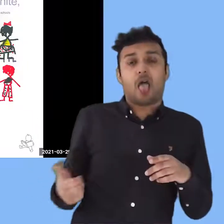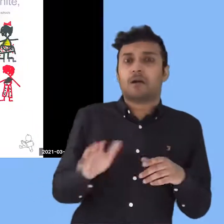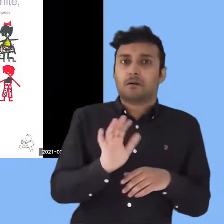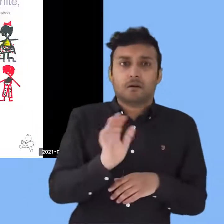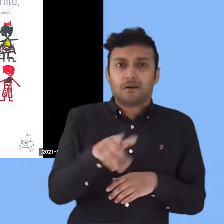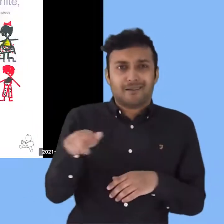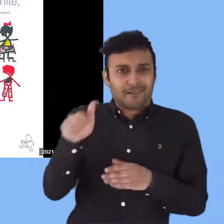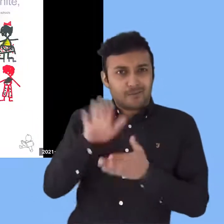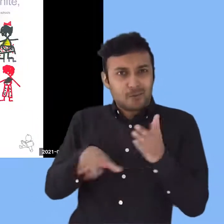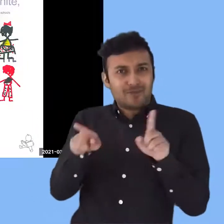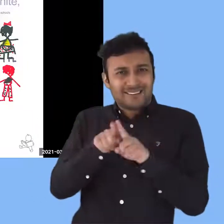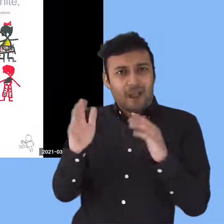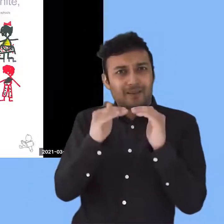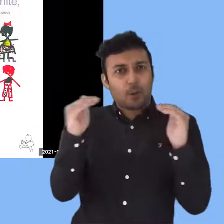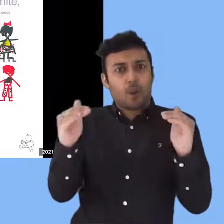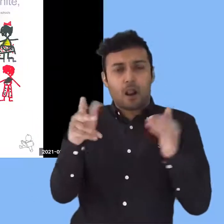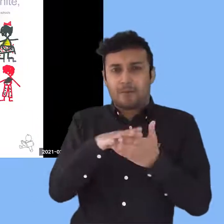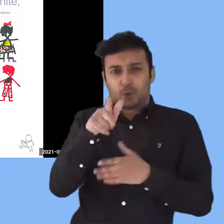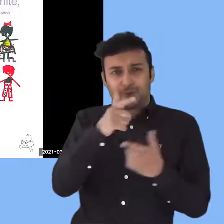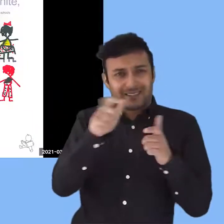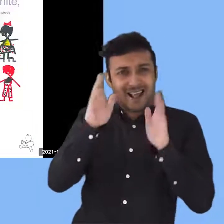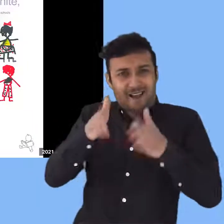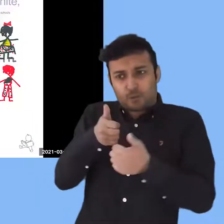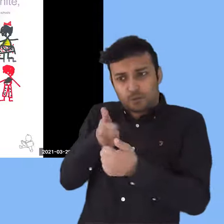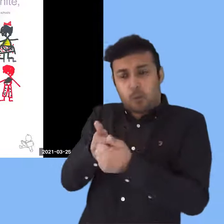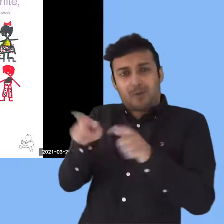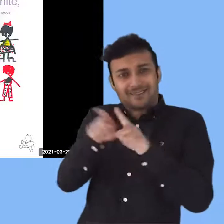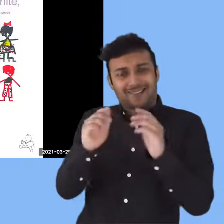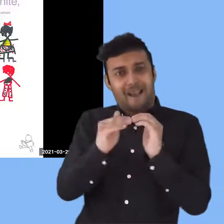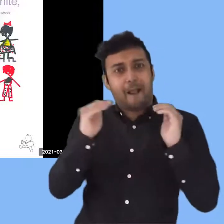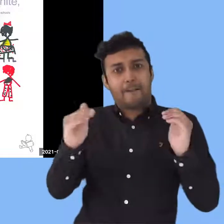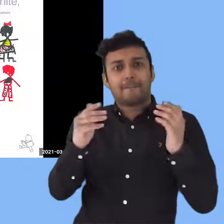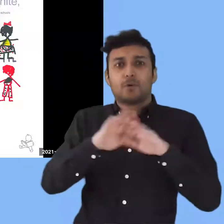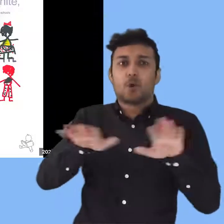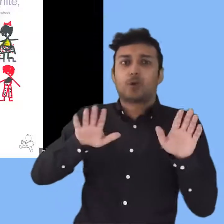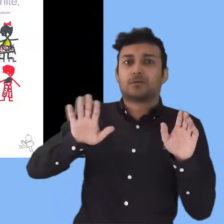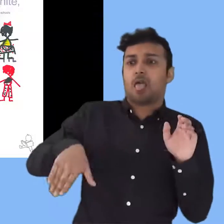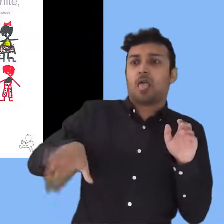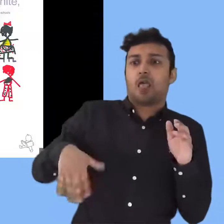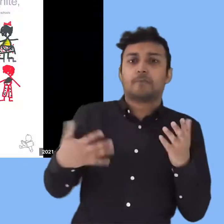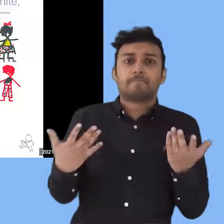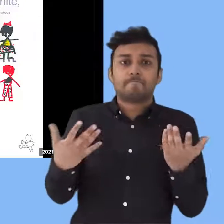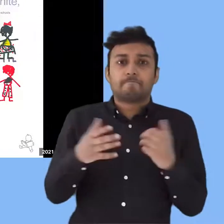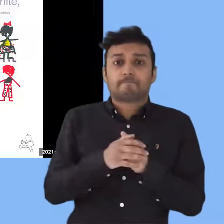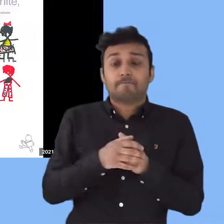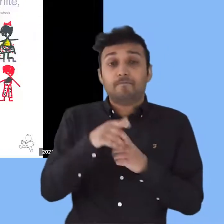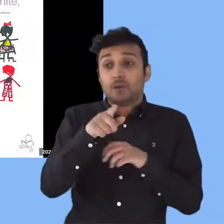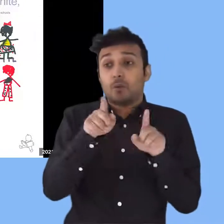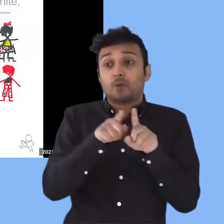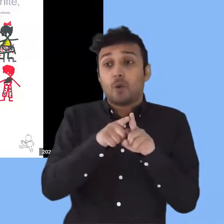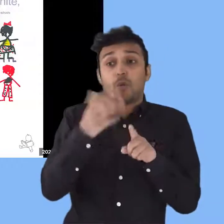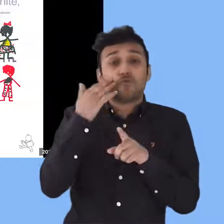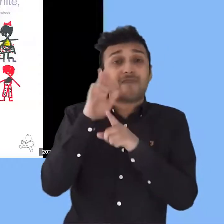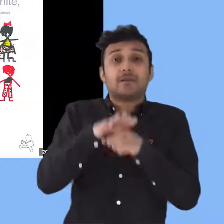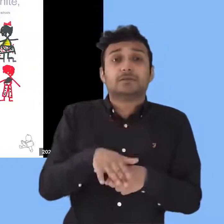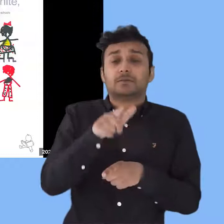diverse settings. We need to be supporting these children as much as possible. The bottom line here is that racism isn't an elsewhere problem for Black